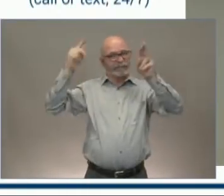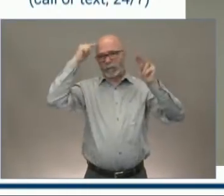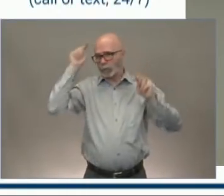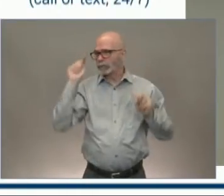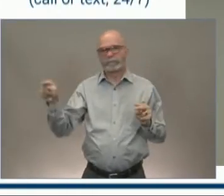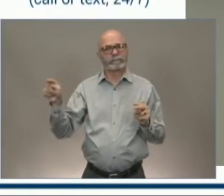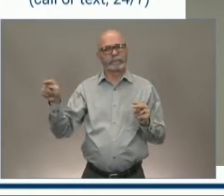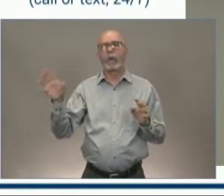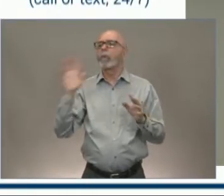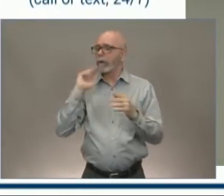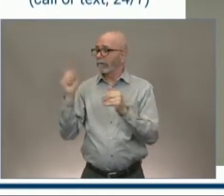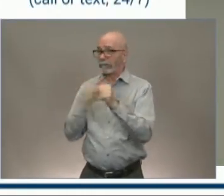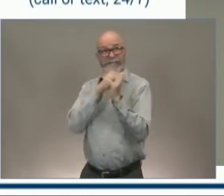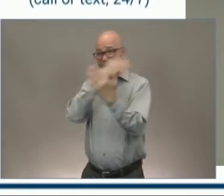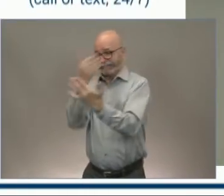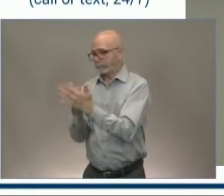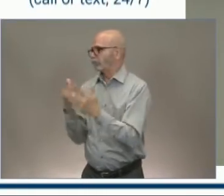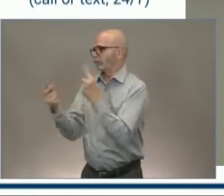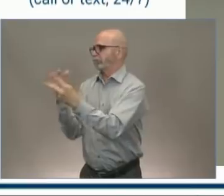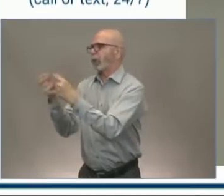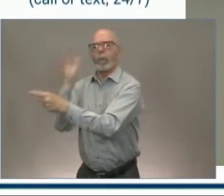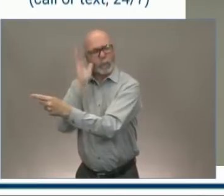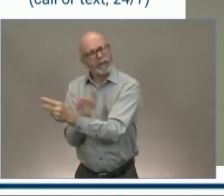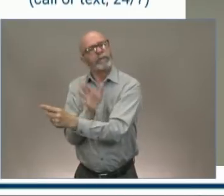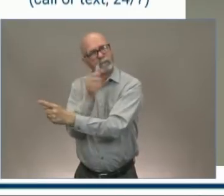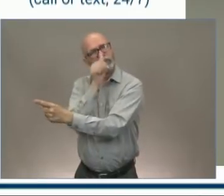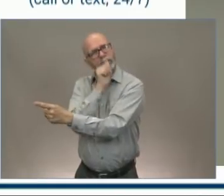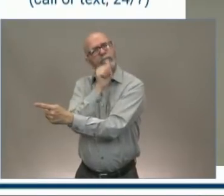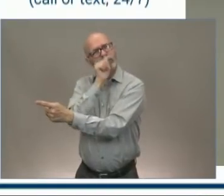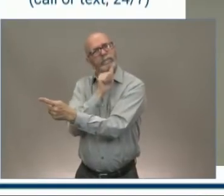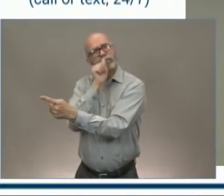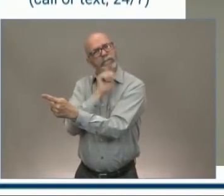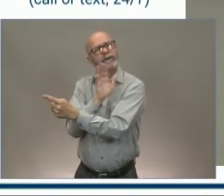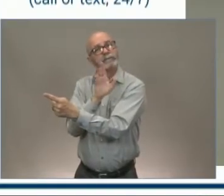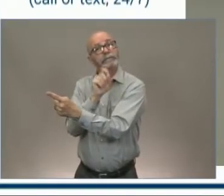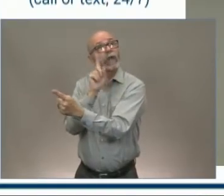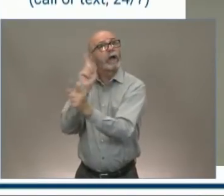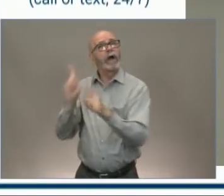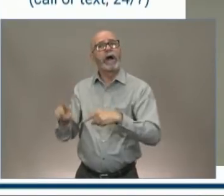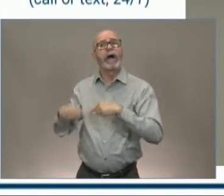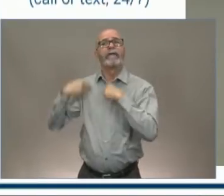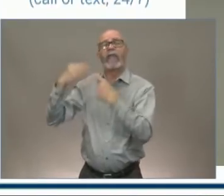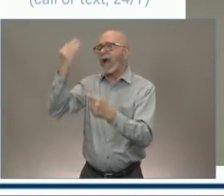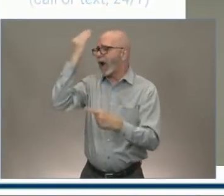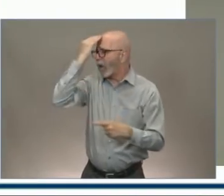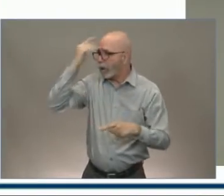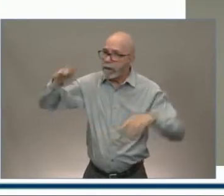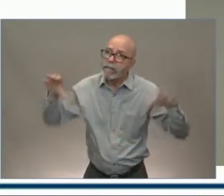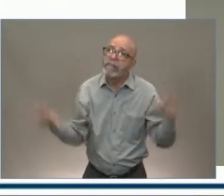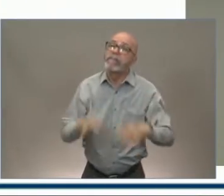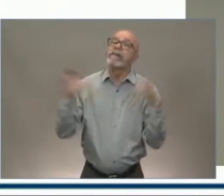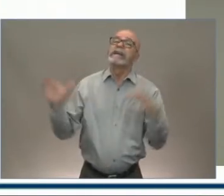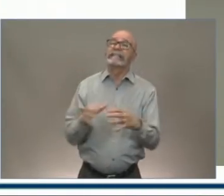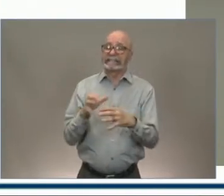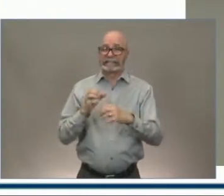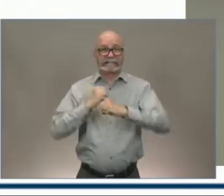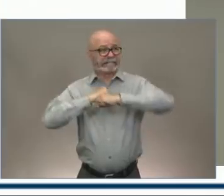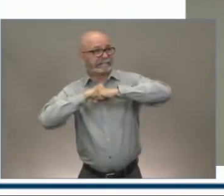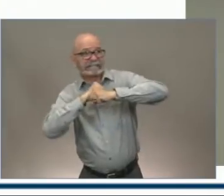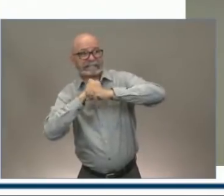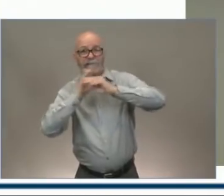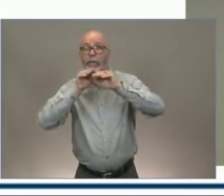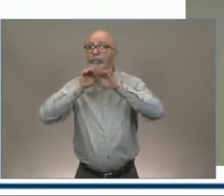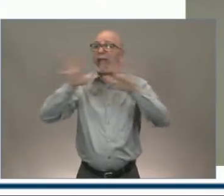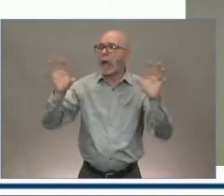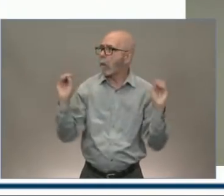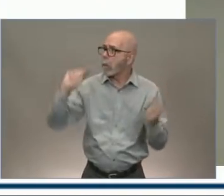We're in a fortunate position because of all the hard work everybody's done. Our epidemiology still remains good. So it's going to take